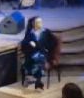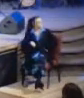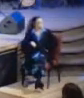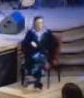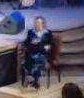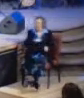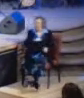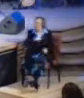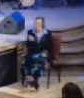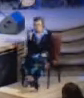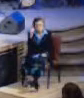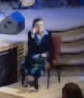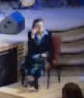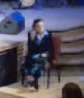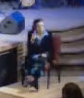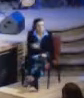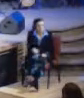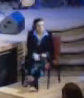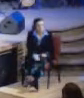And the next thing you know,